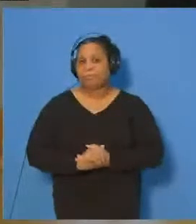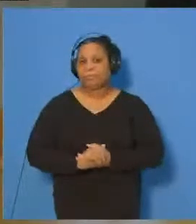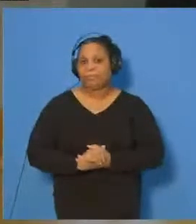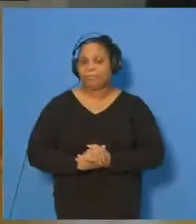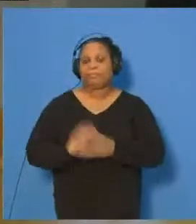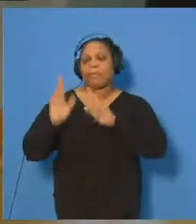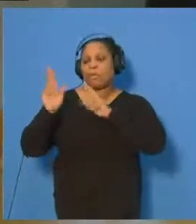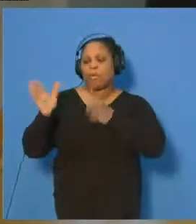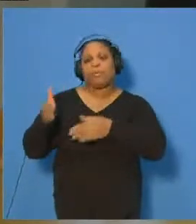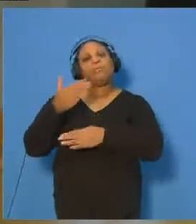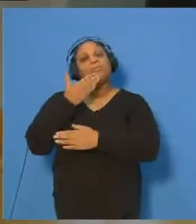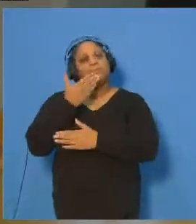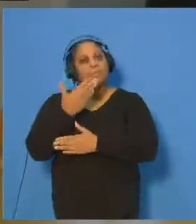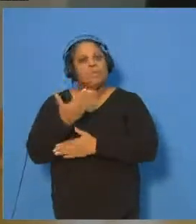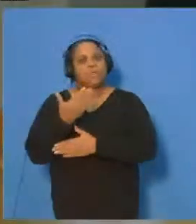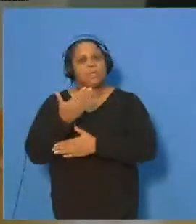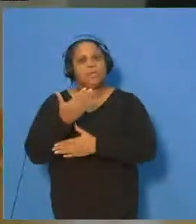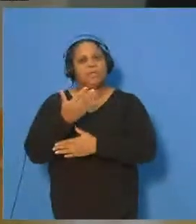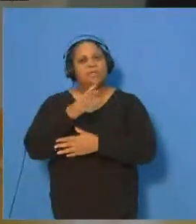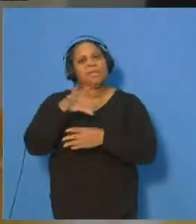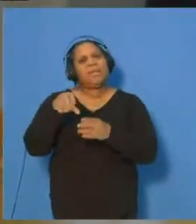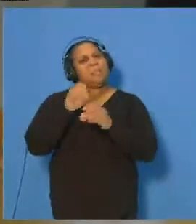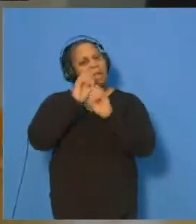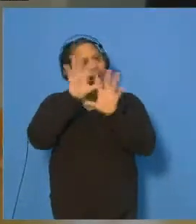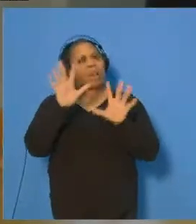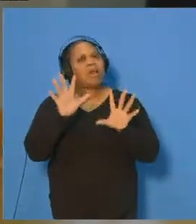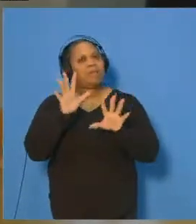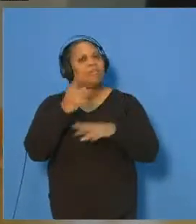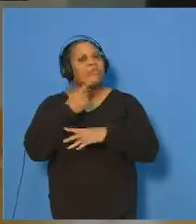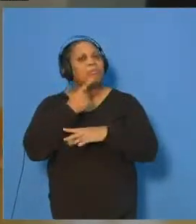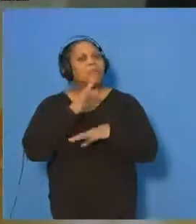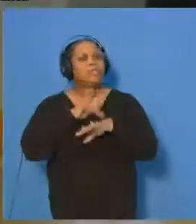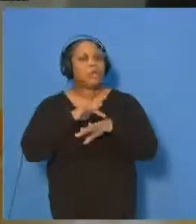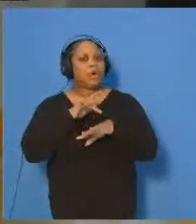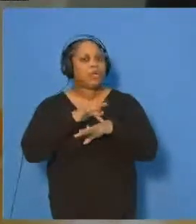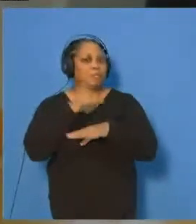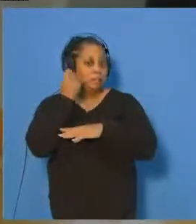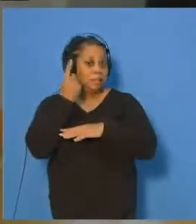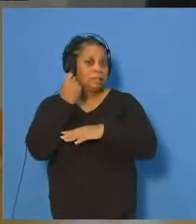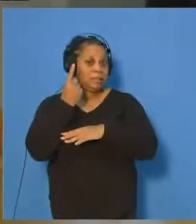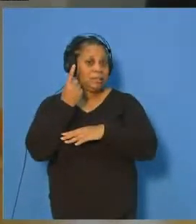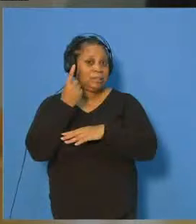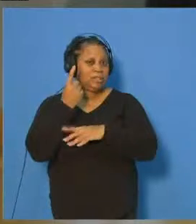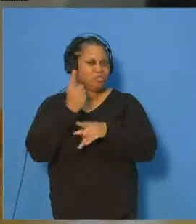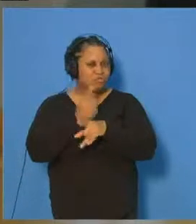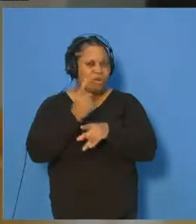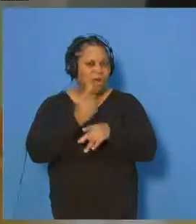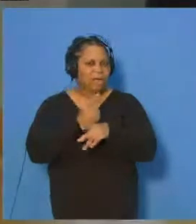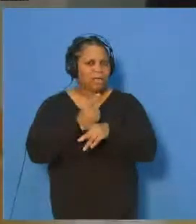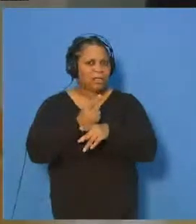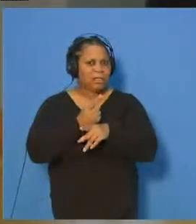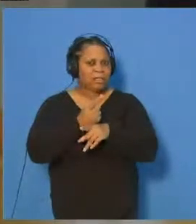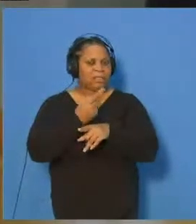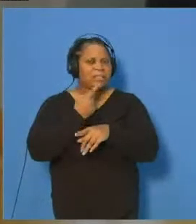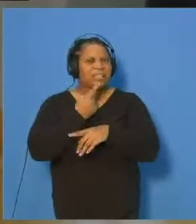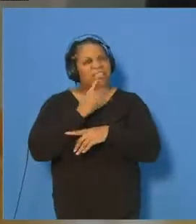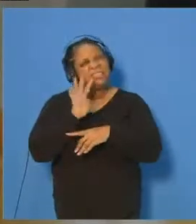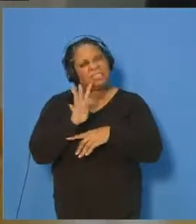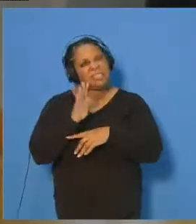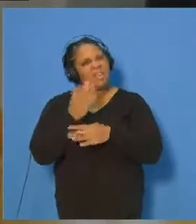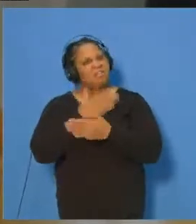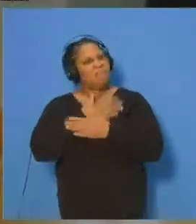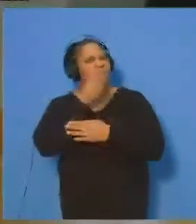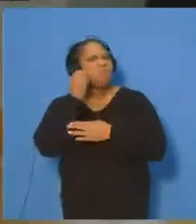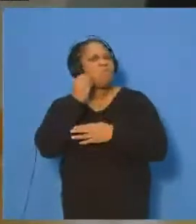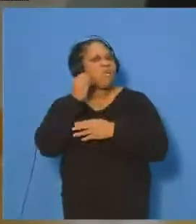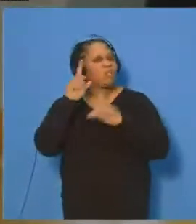Thank you. And just maybe a point of clarification on your remarks earlier. Did I understand you correctly when you said there had been 4 rest homes